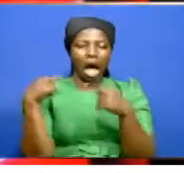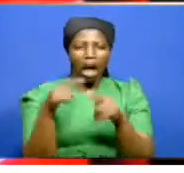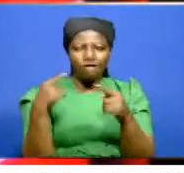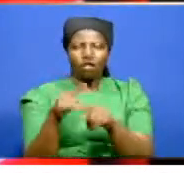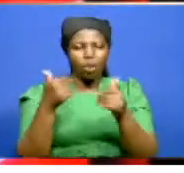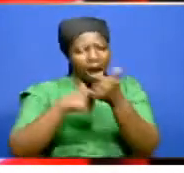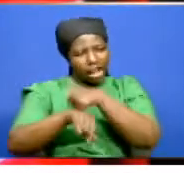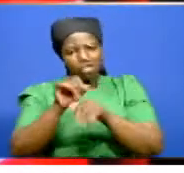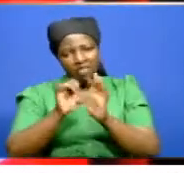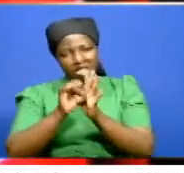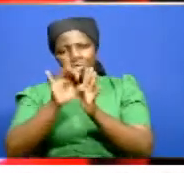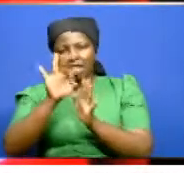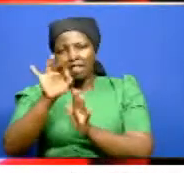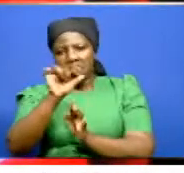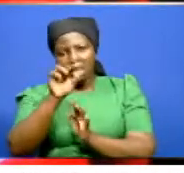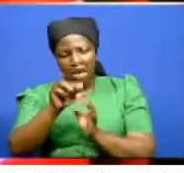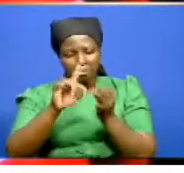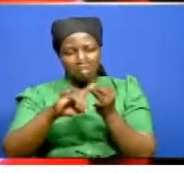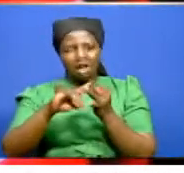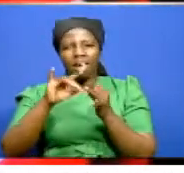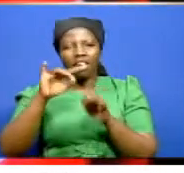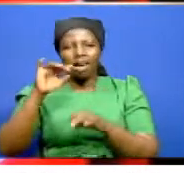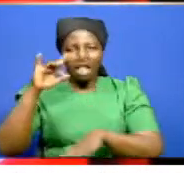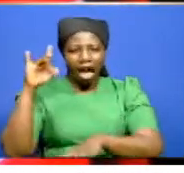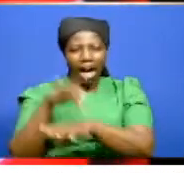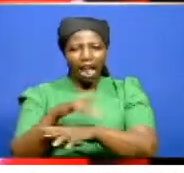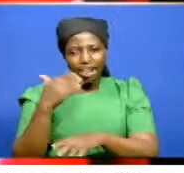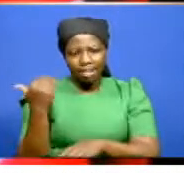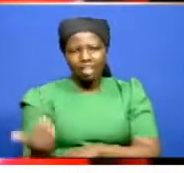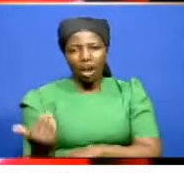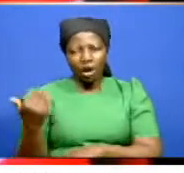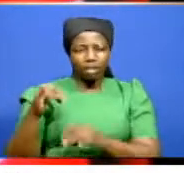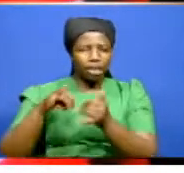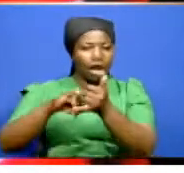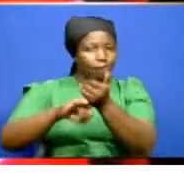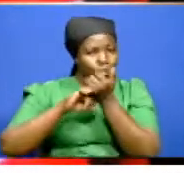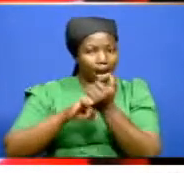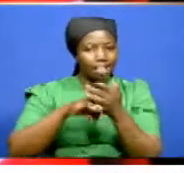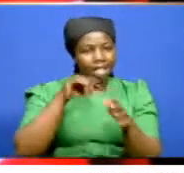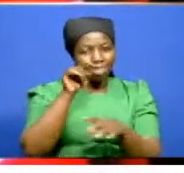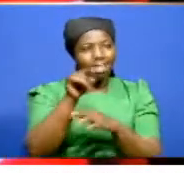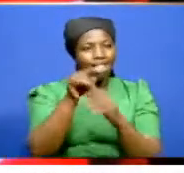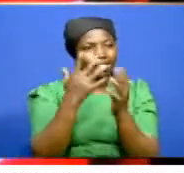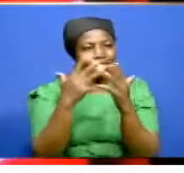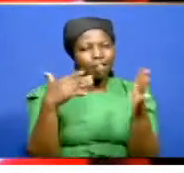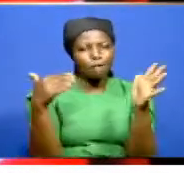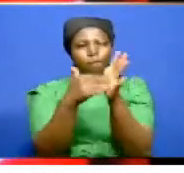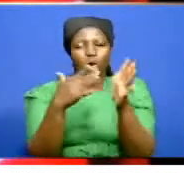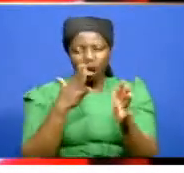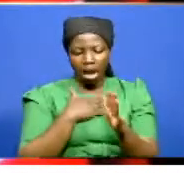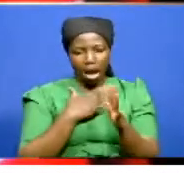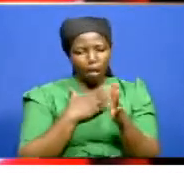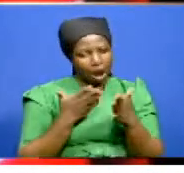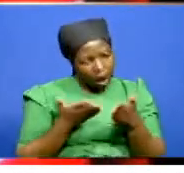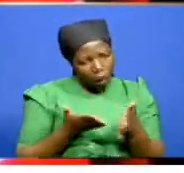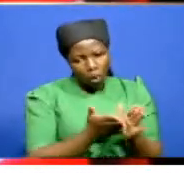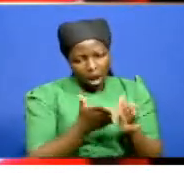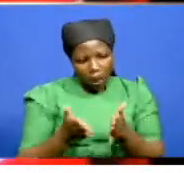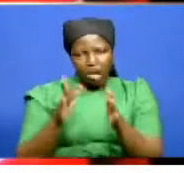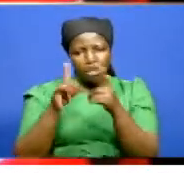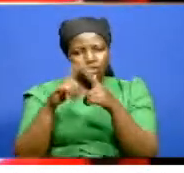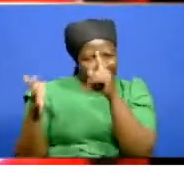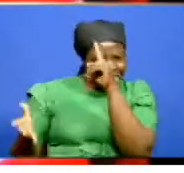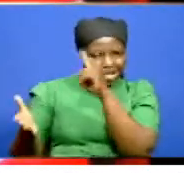FGM and early child marriage. These factors impede our pathway to reaching our